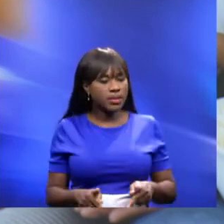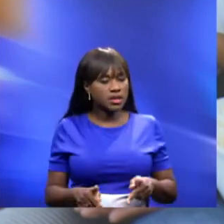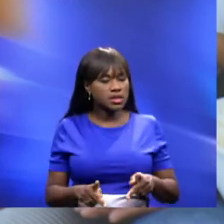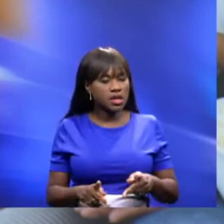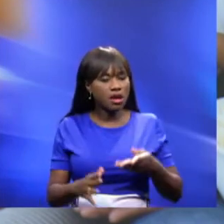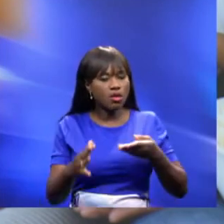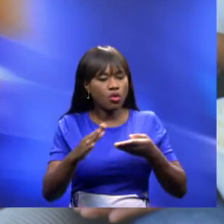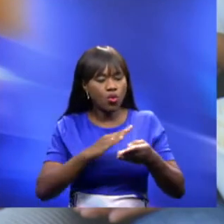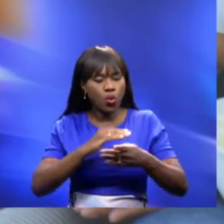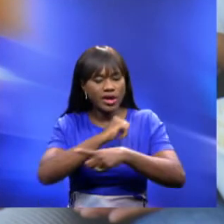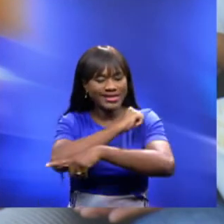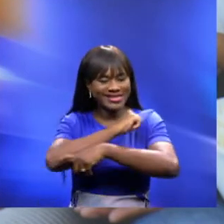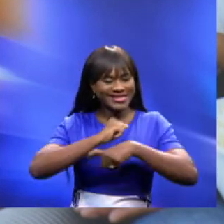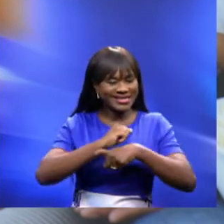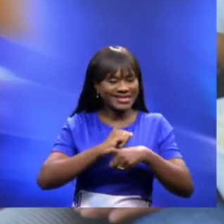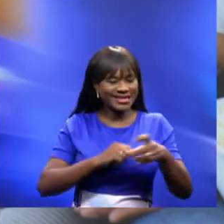safe,